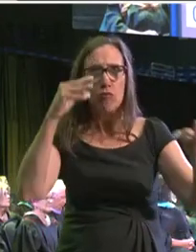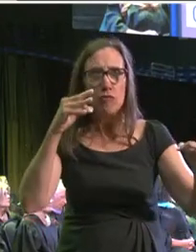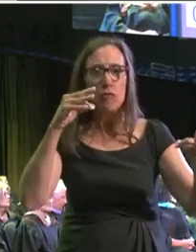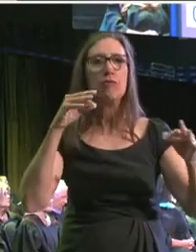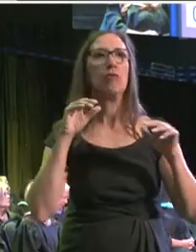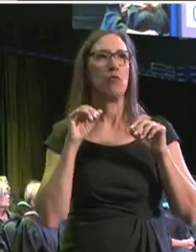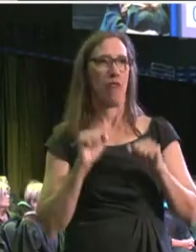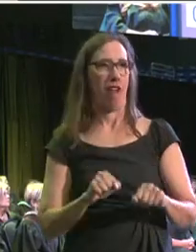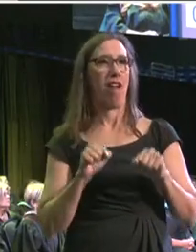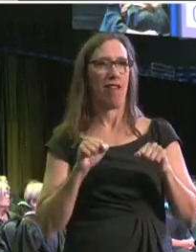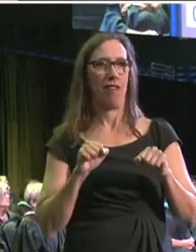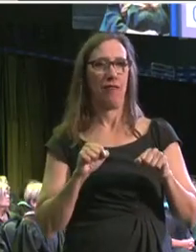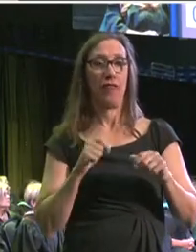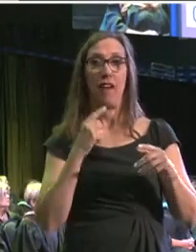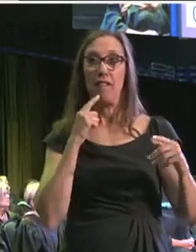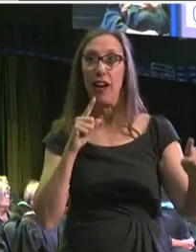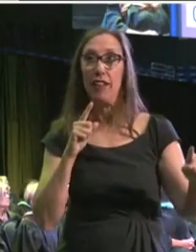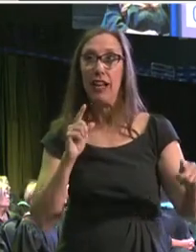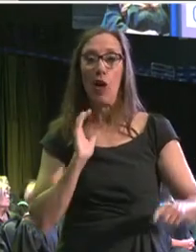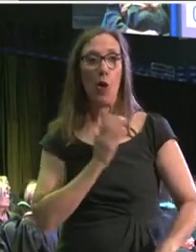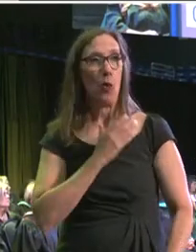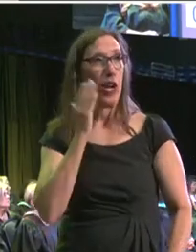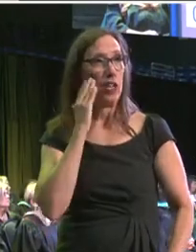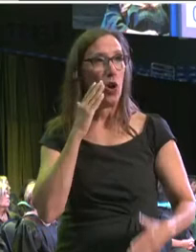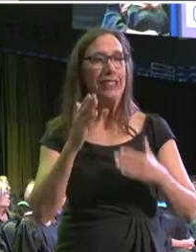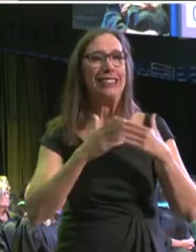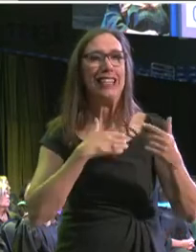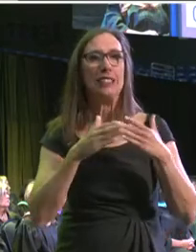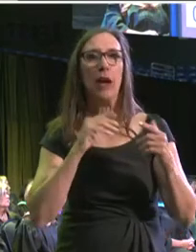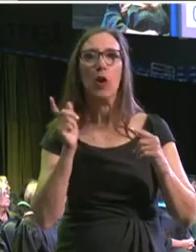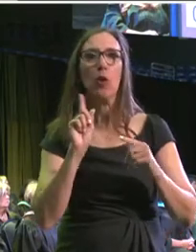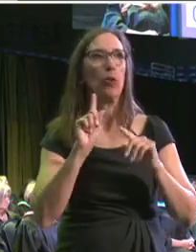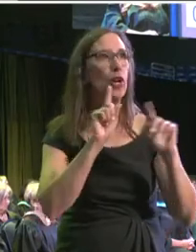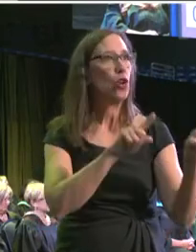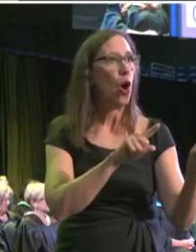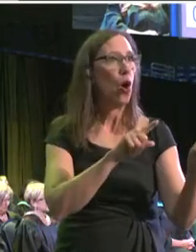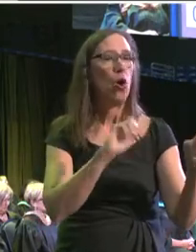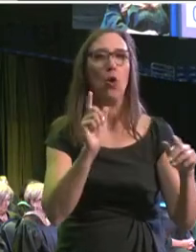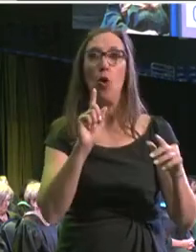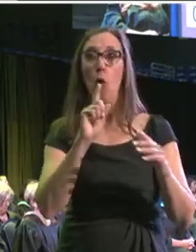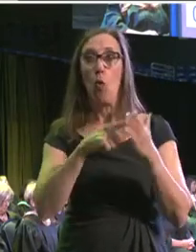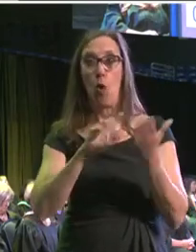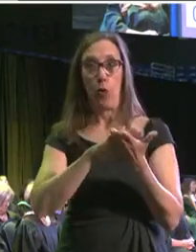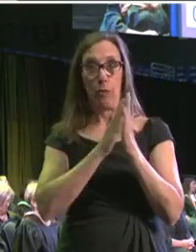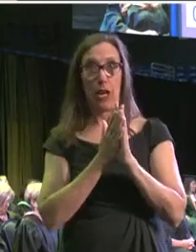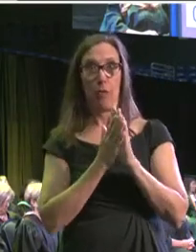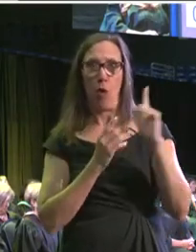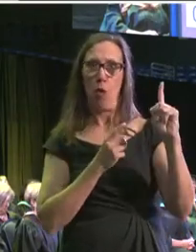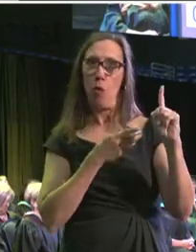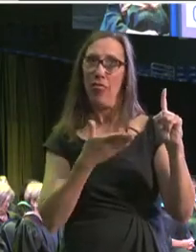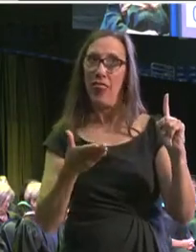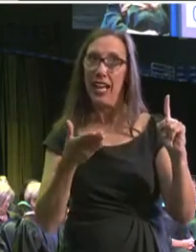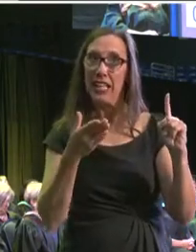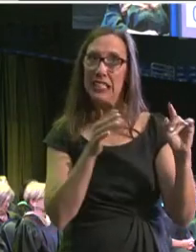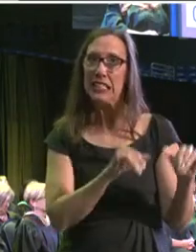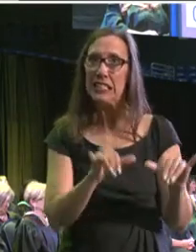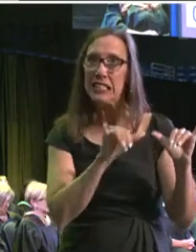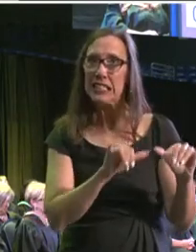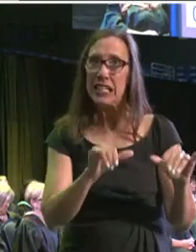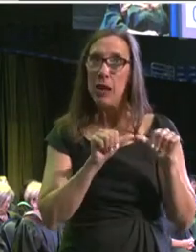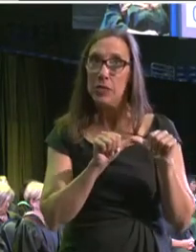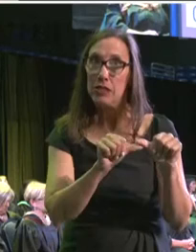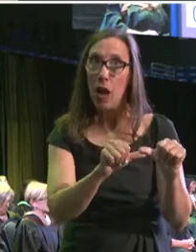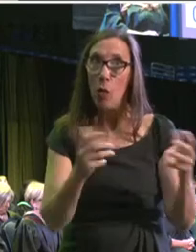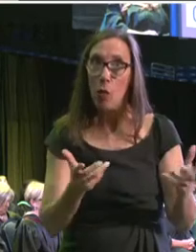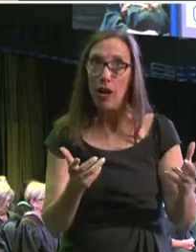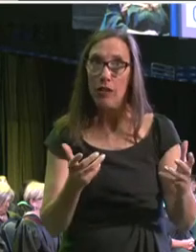anything. And finally, we know that no matter where we go, or where we become, there's one thing that remains constant. It's